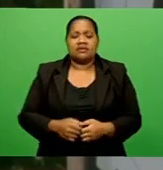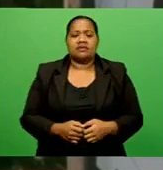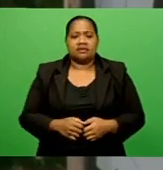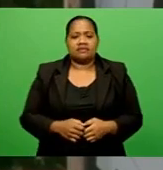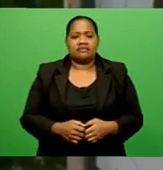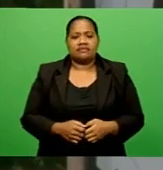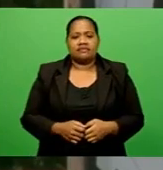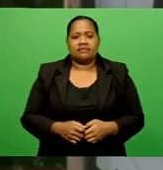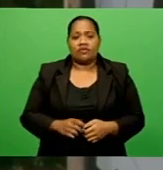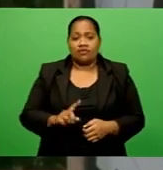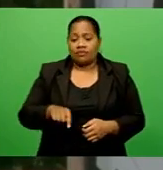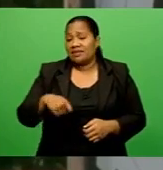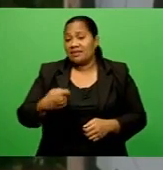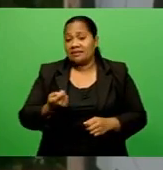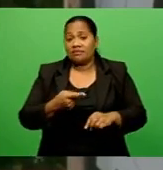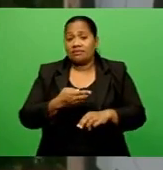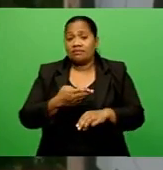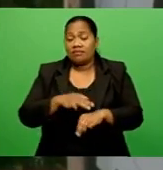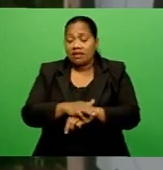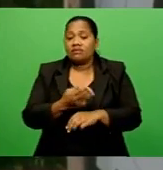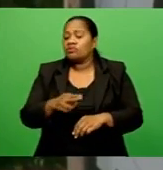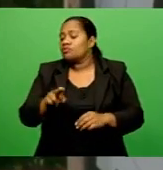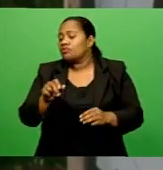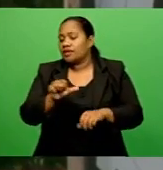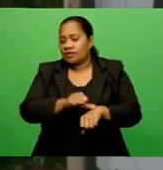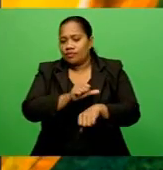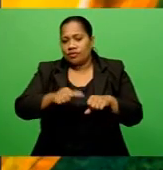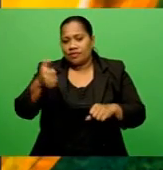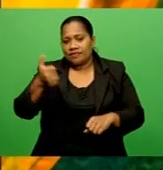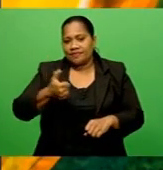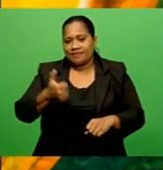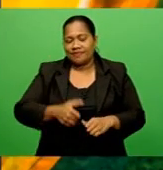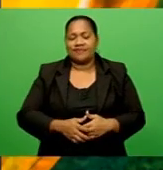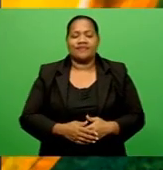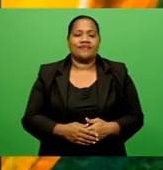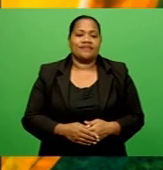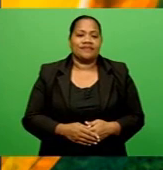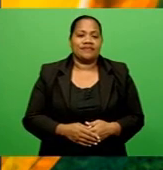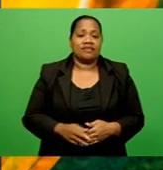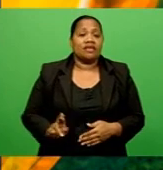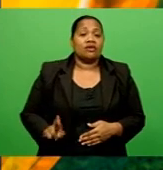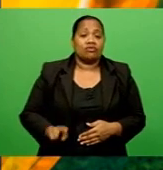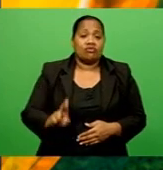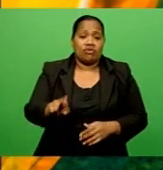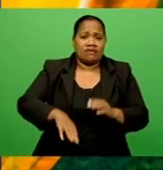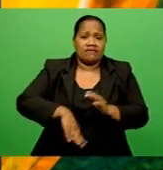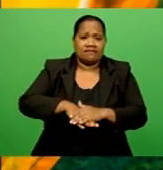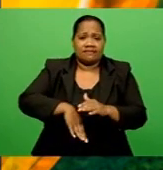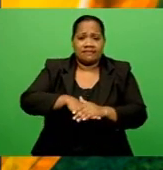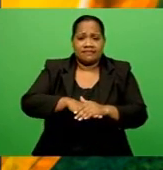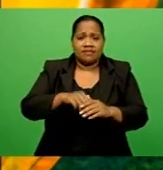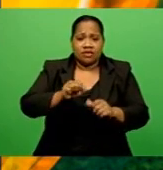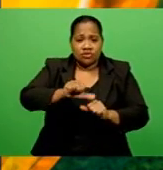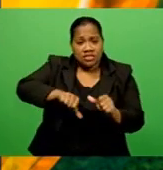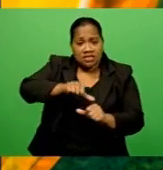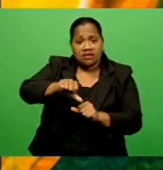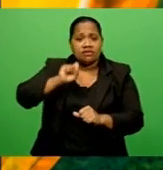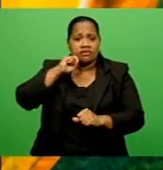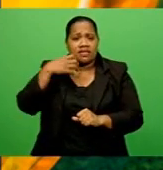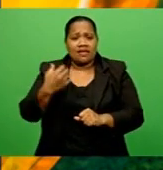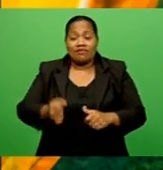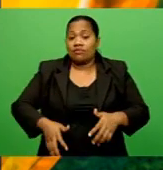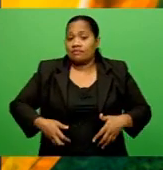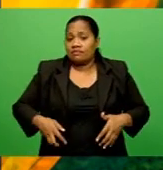until April 16th. Tale Materukula, FBC Sports. The Rewa Football Association will be filing a formal